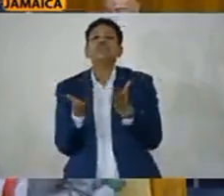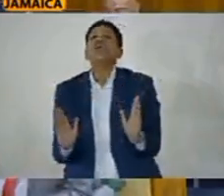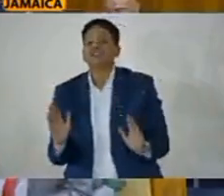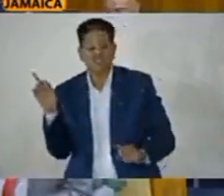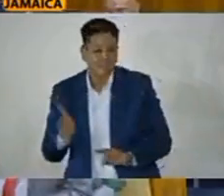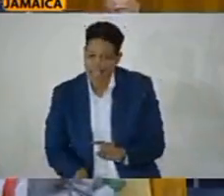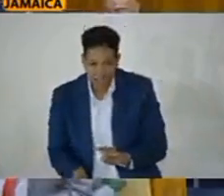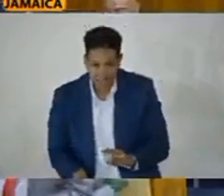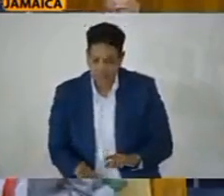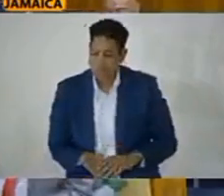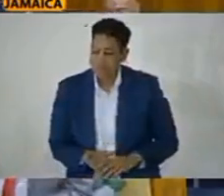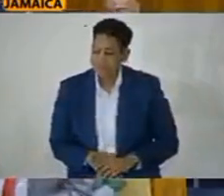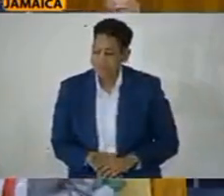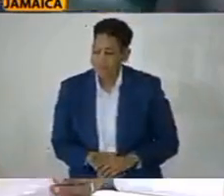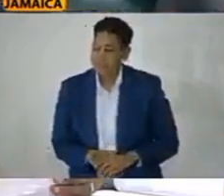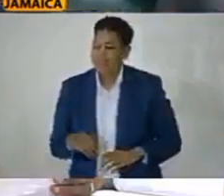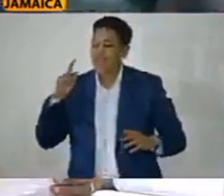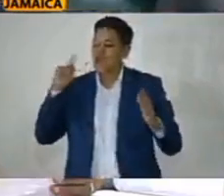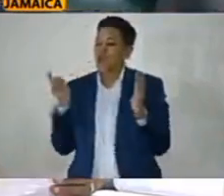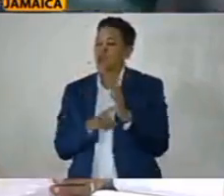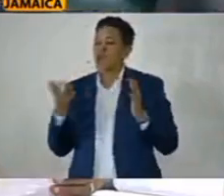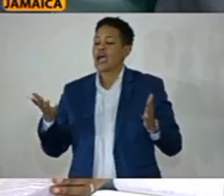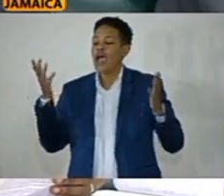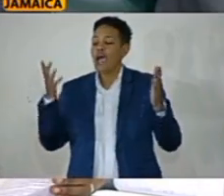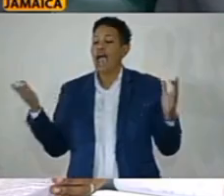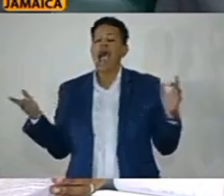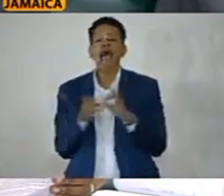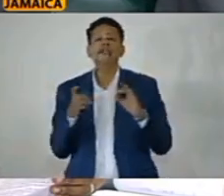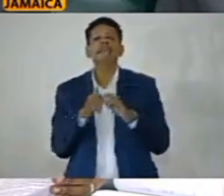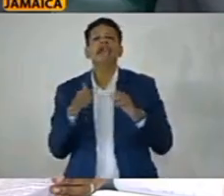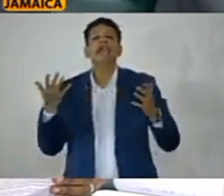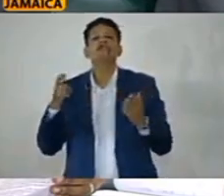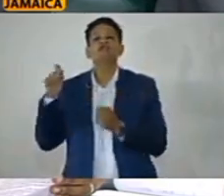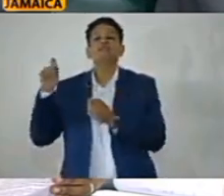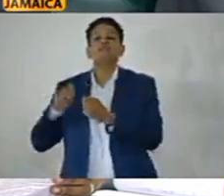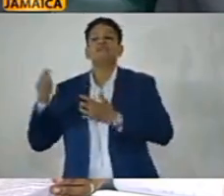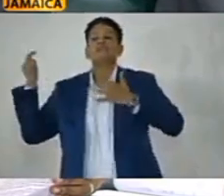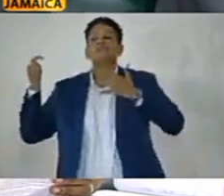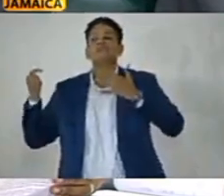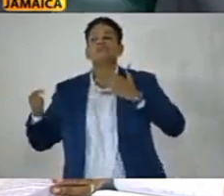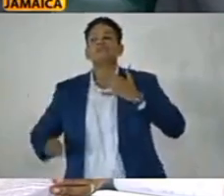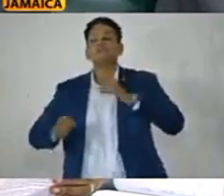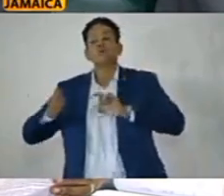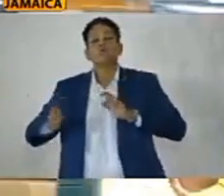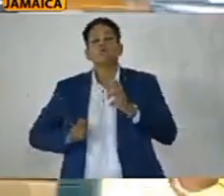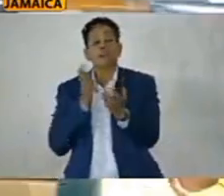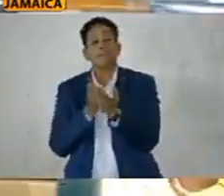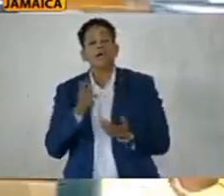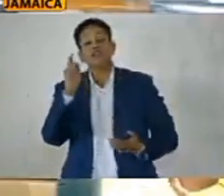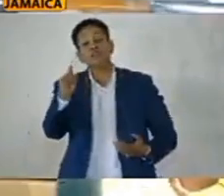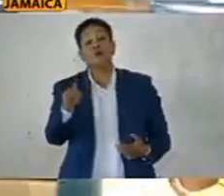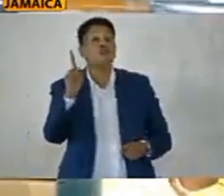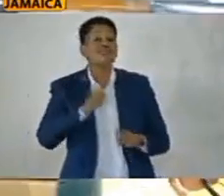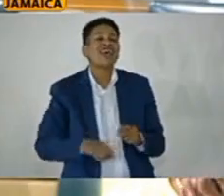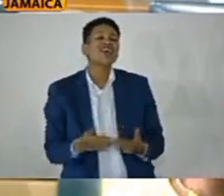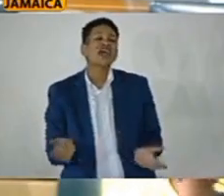The notice is attached to a specific set of questions. You members and members